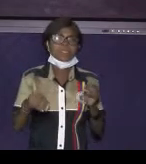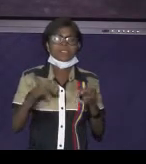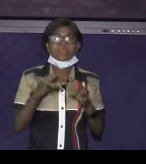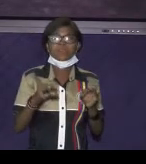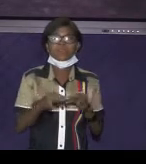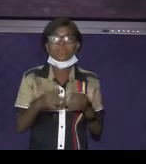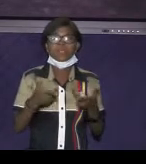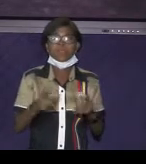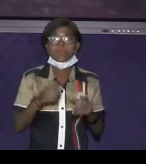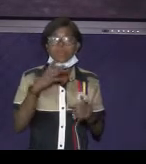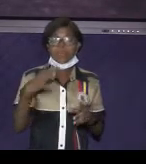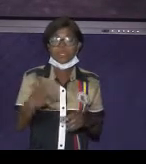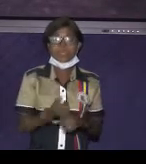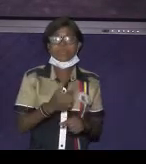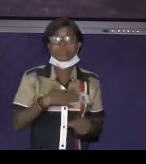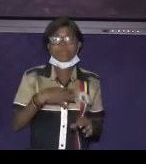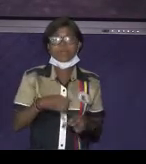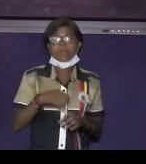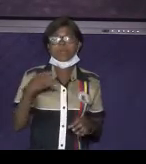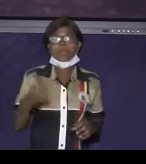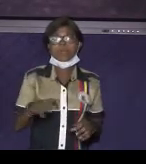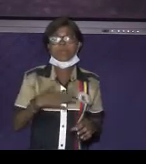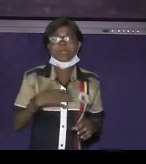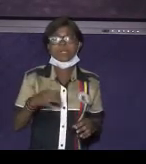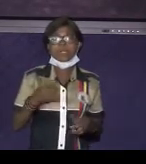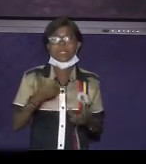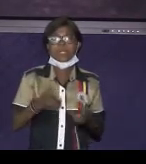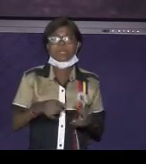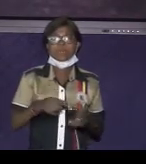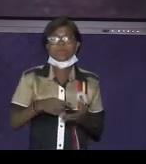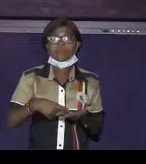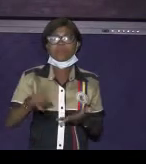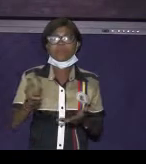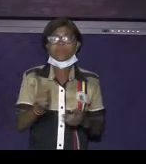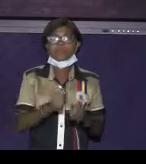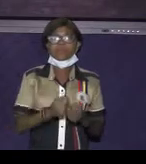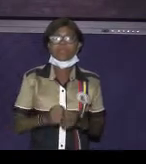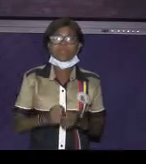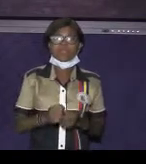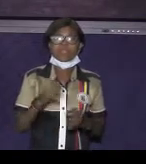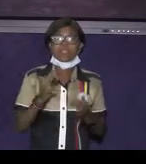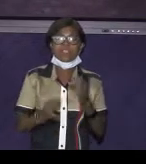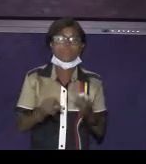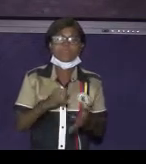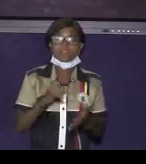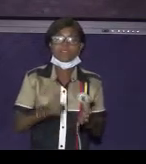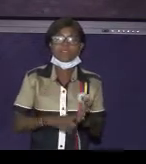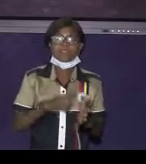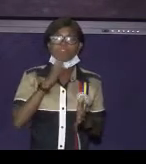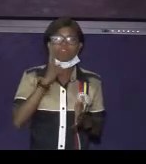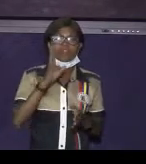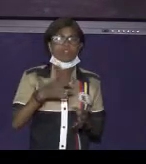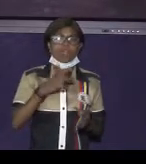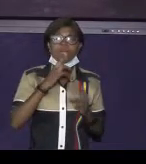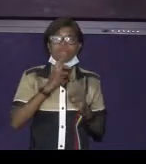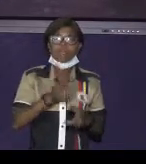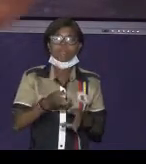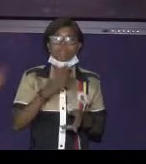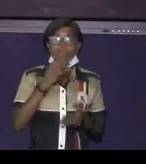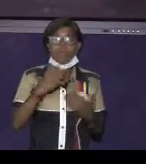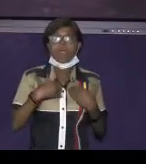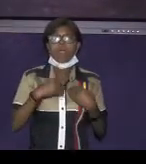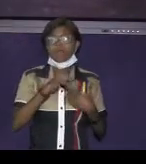Okay, let me get my pen and let's mark. So, if this is your answer, you have a